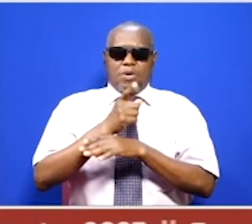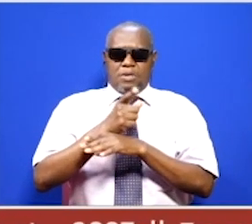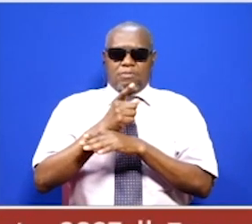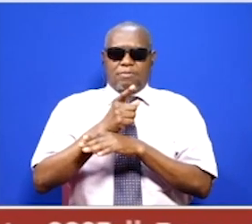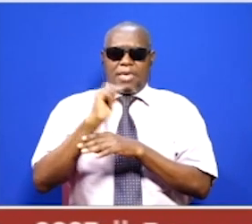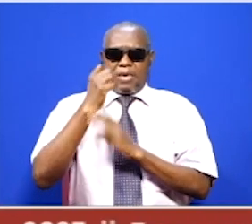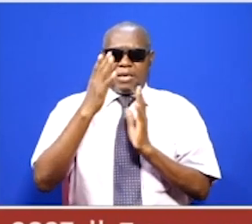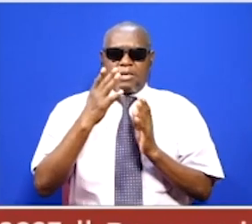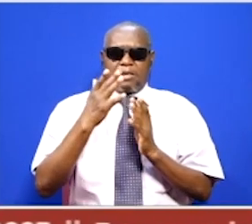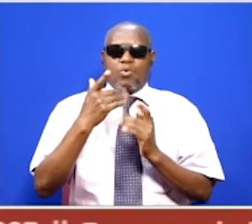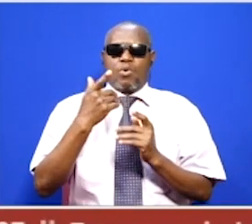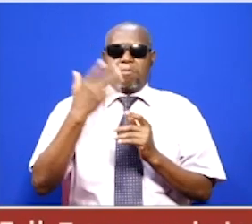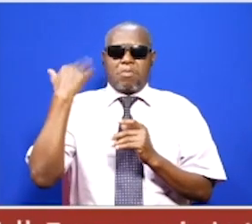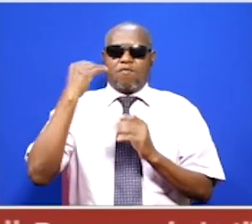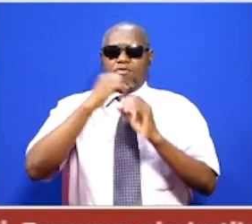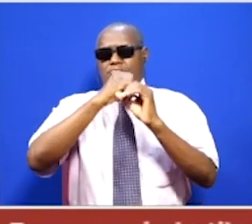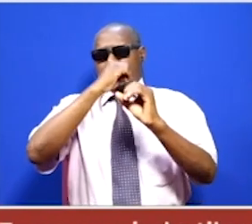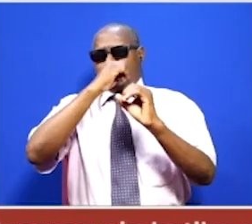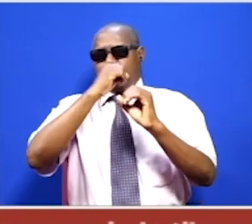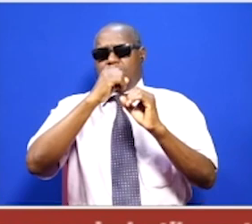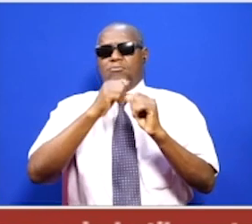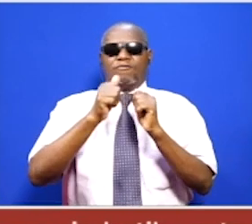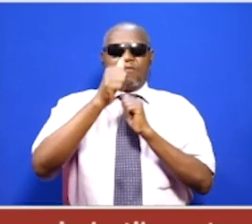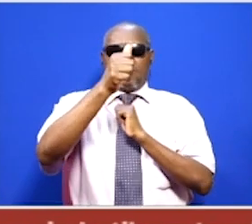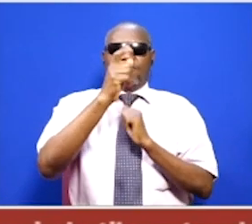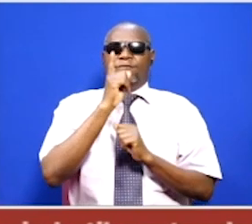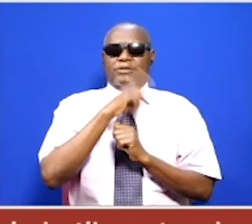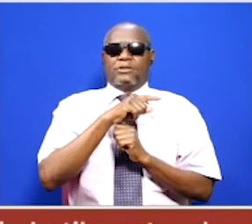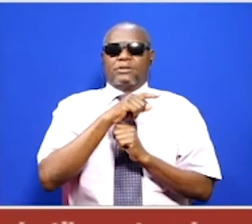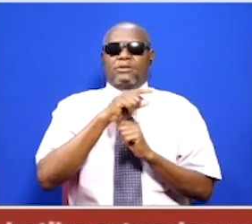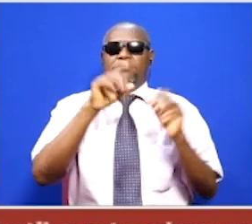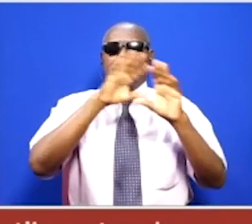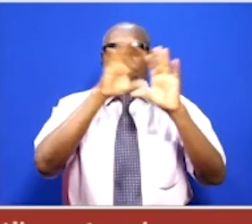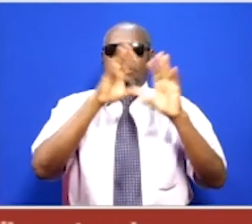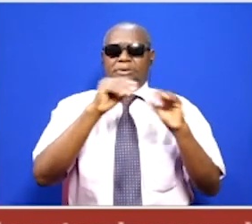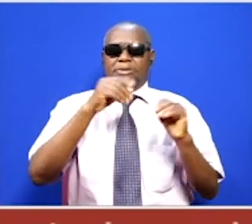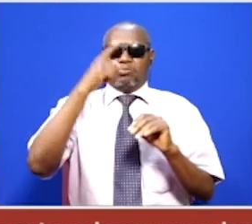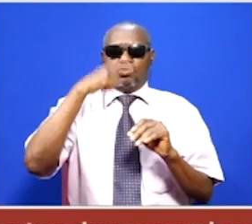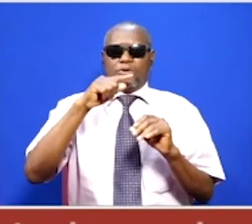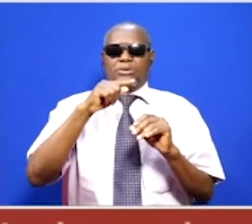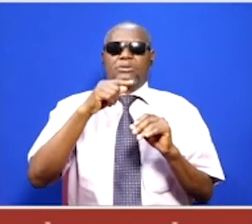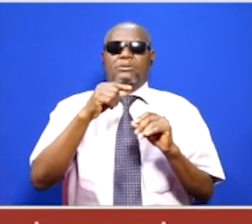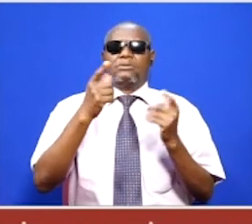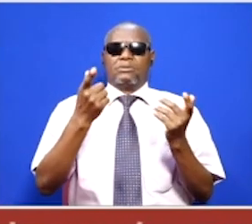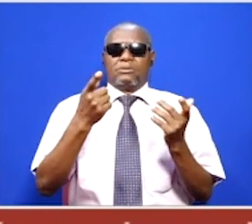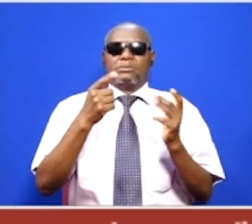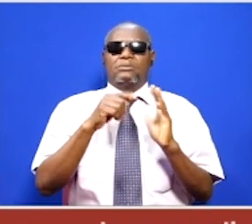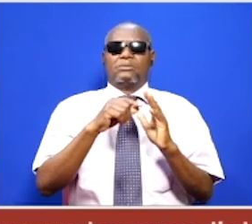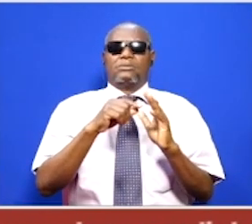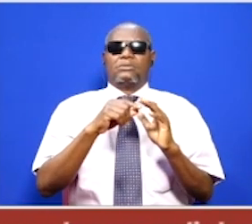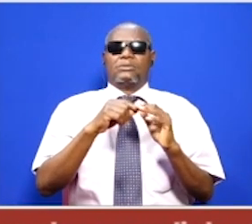predicted, the budget policy statement is confirming the tax